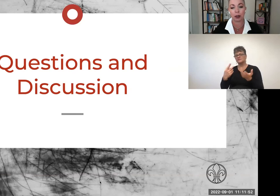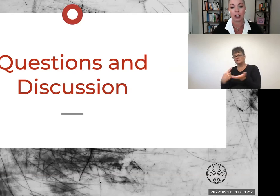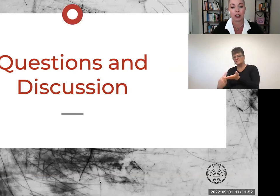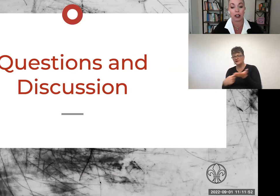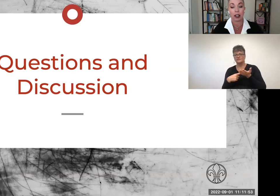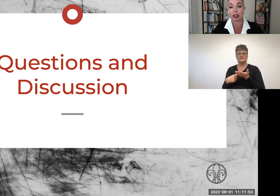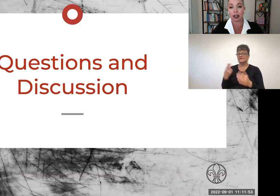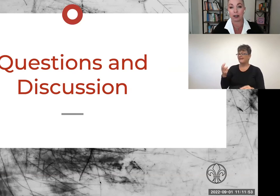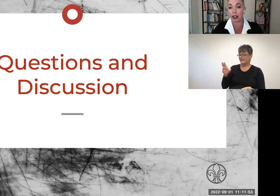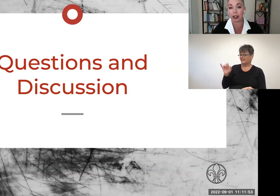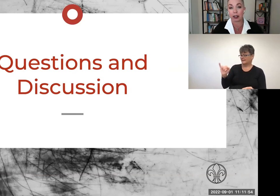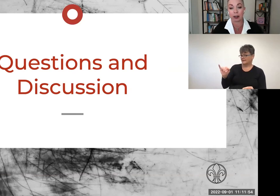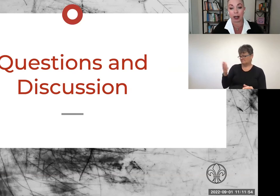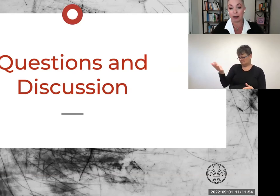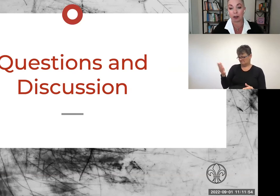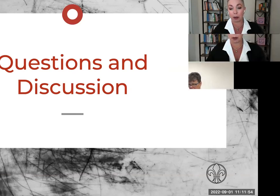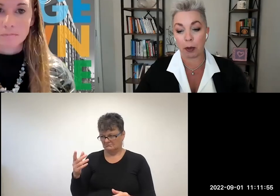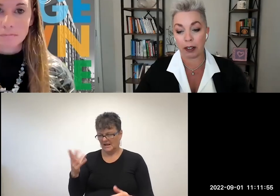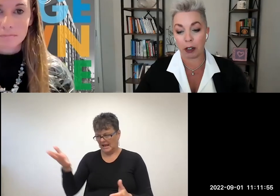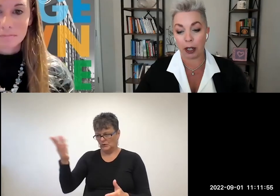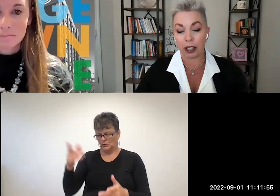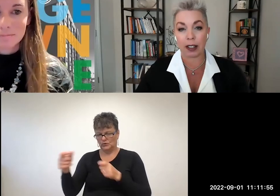come back to. And I think